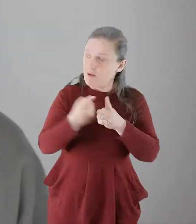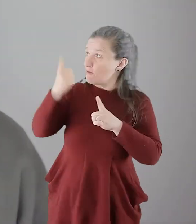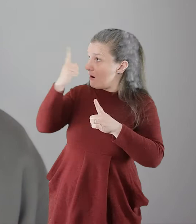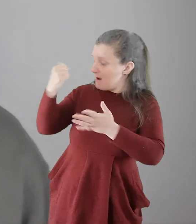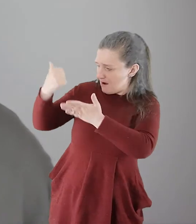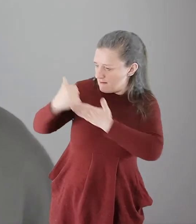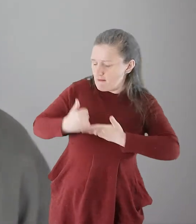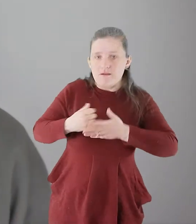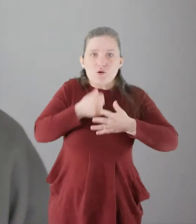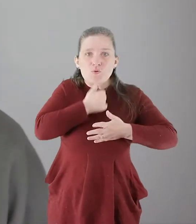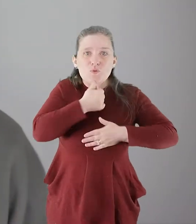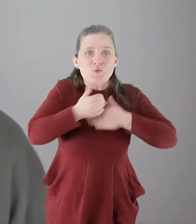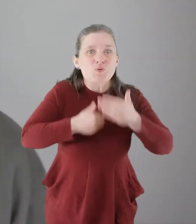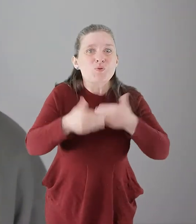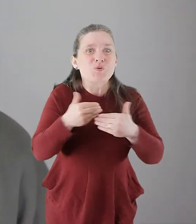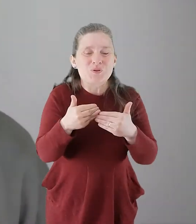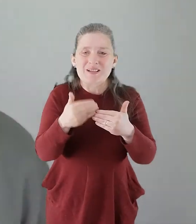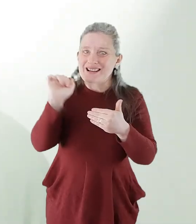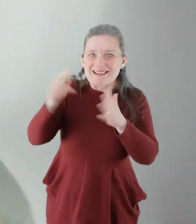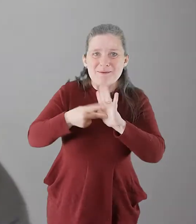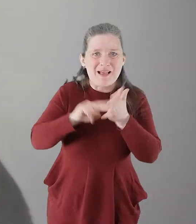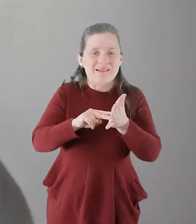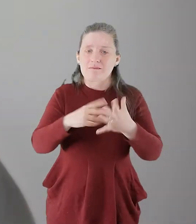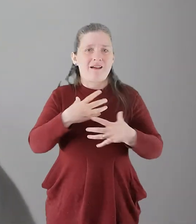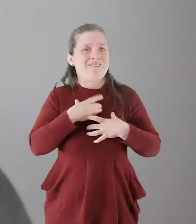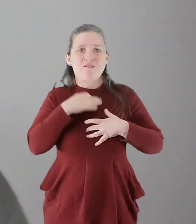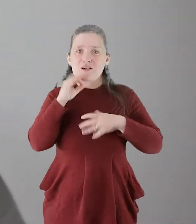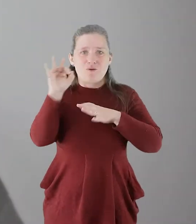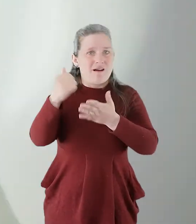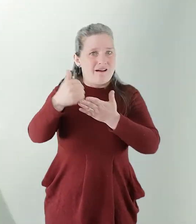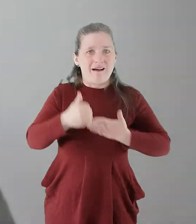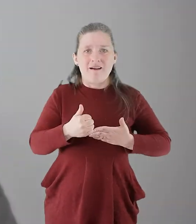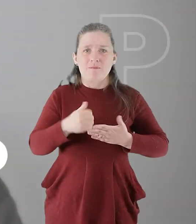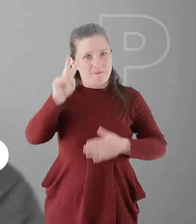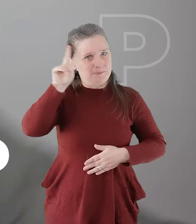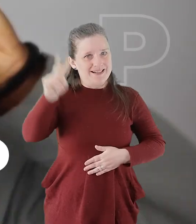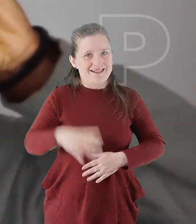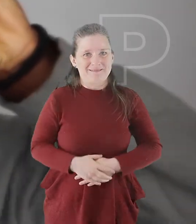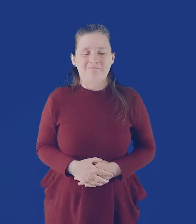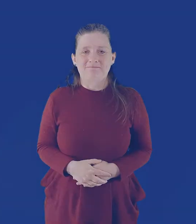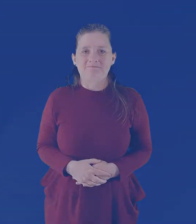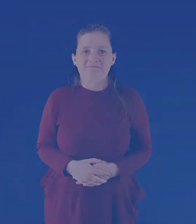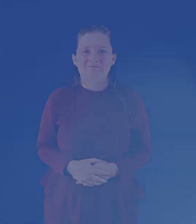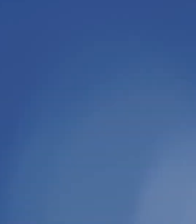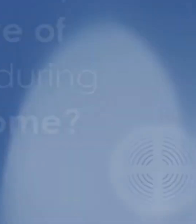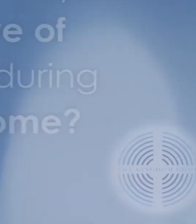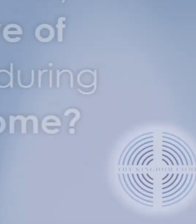go through, God can still use for a great purpose. So don't be afraid to ask for help. Peace.